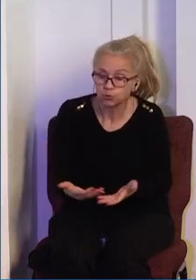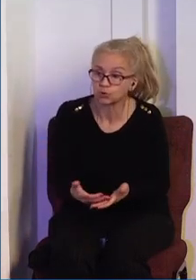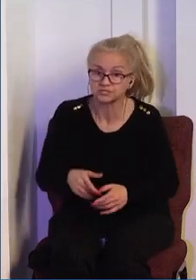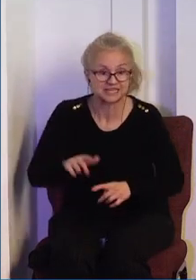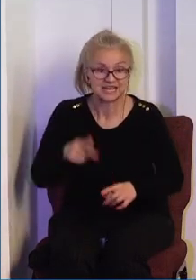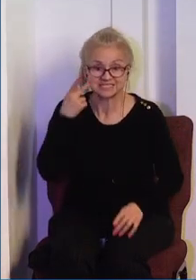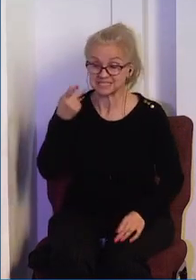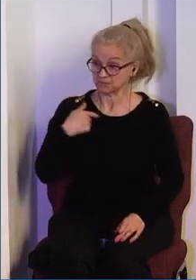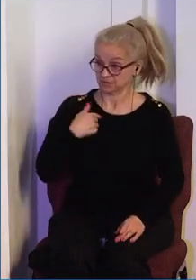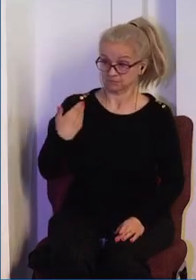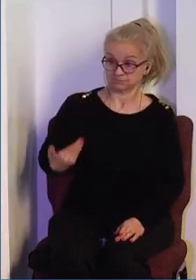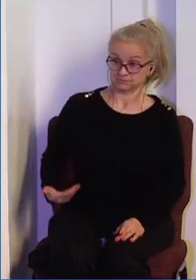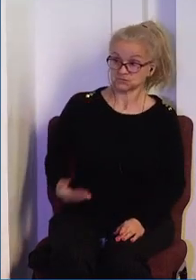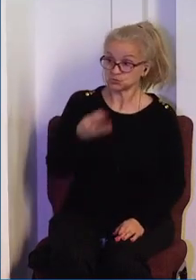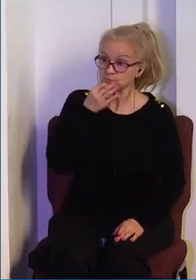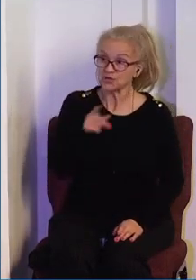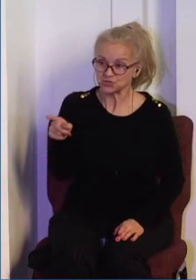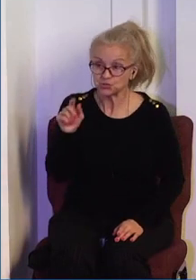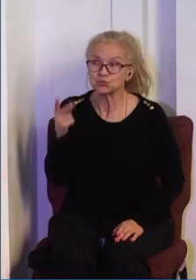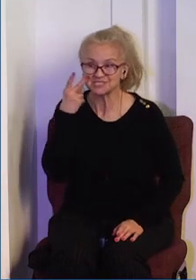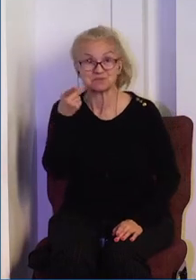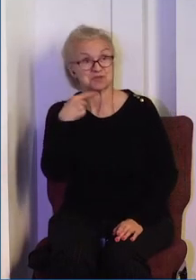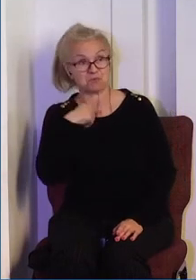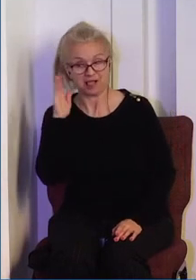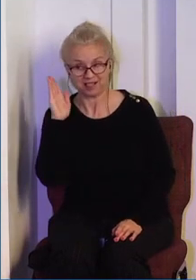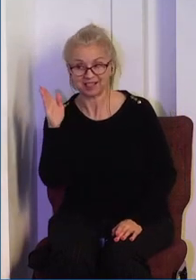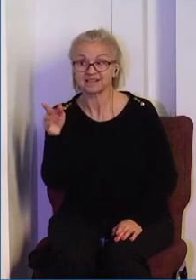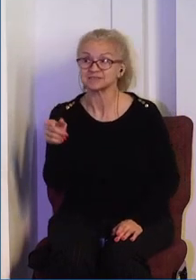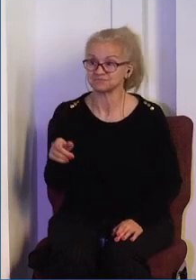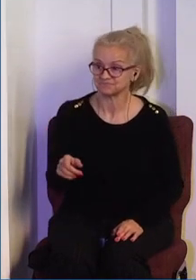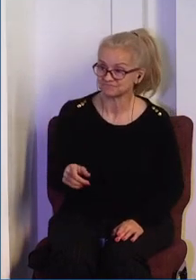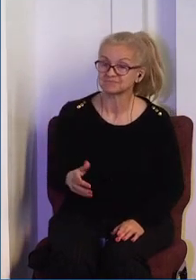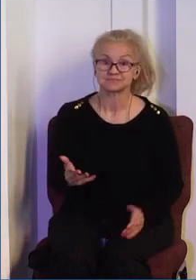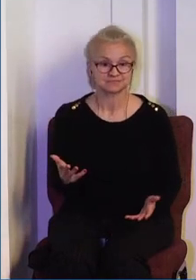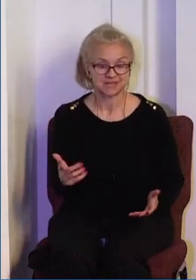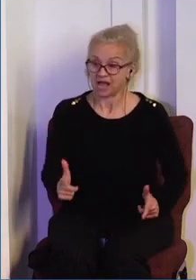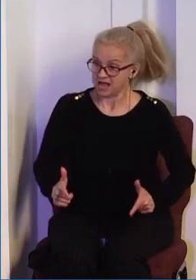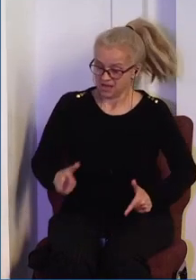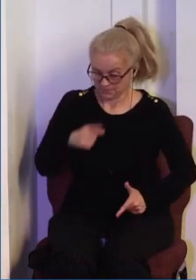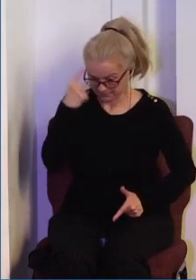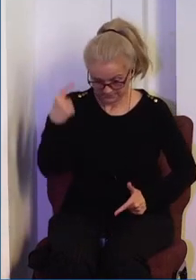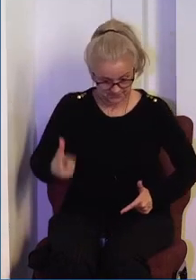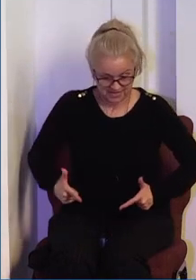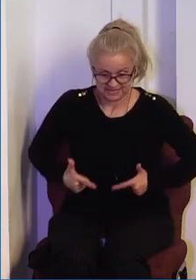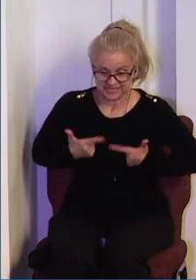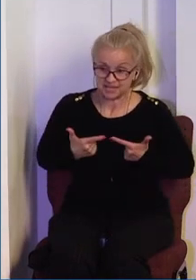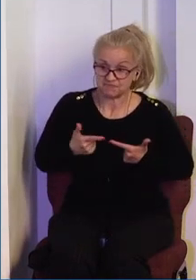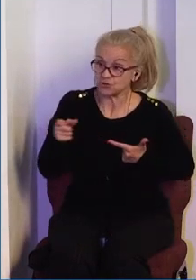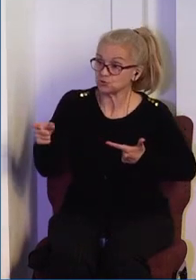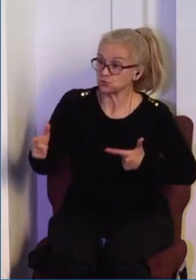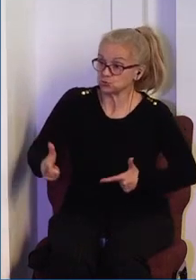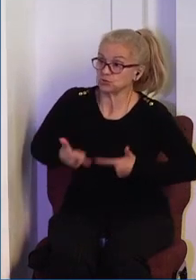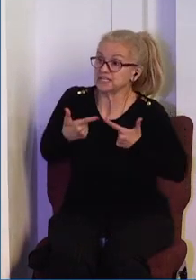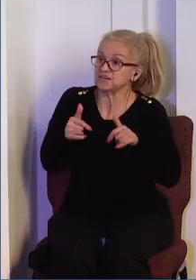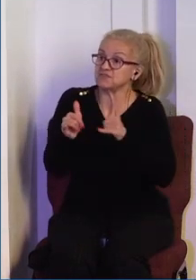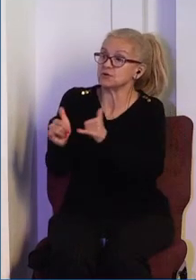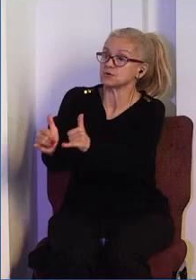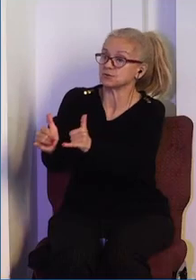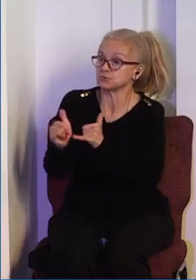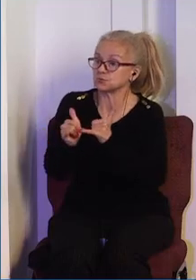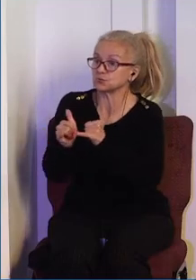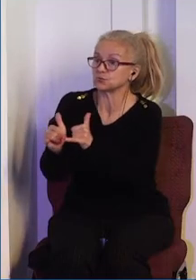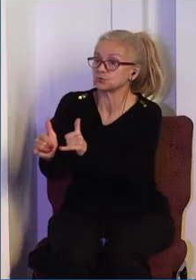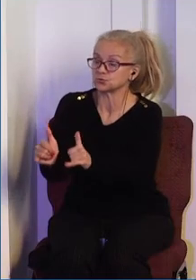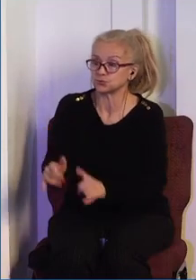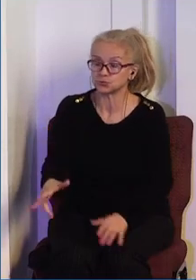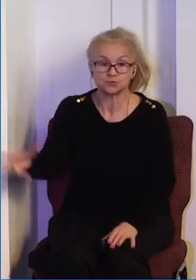me, but you will see me. And because I live, you will live." Hear